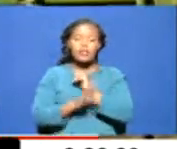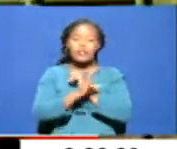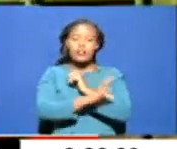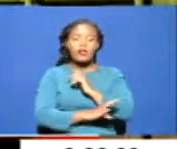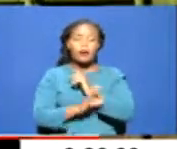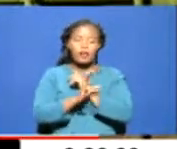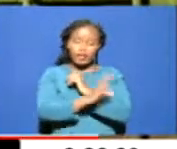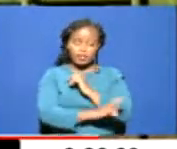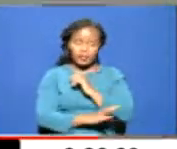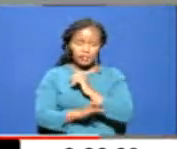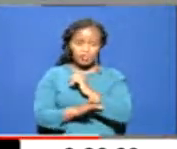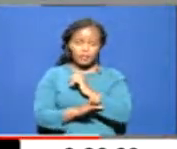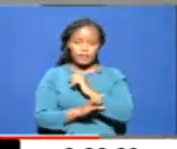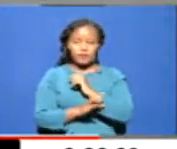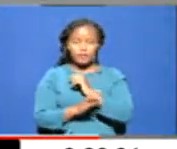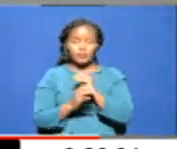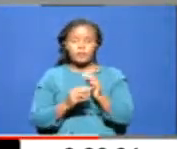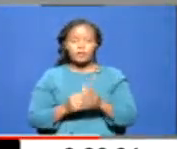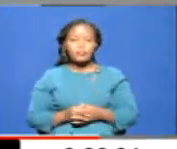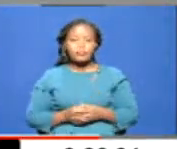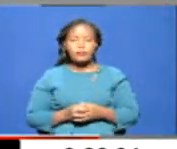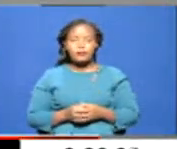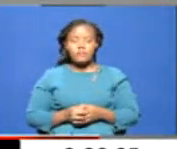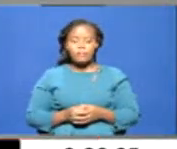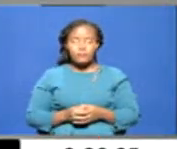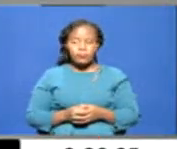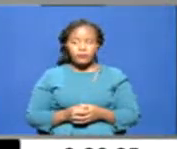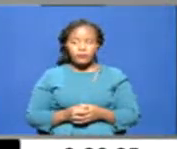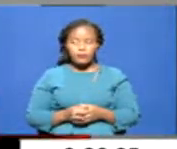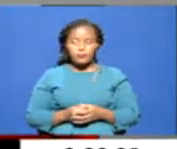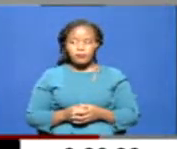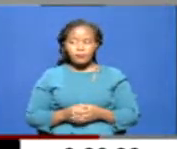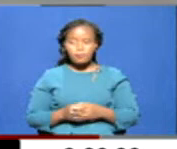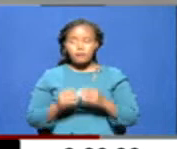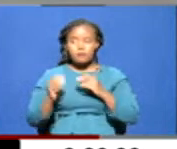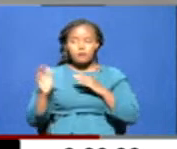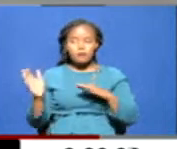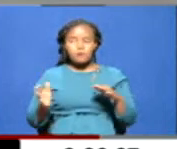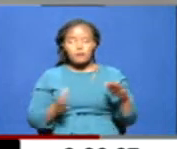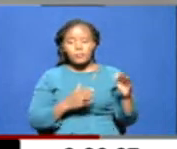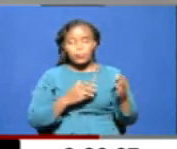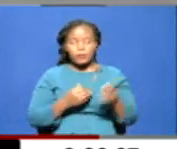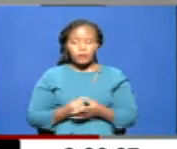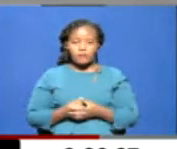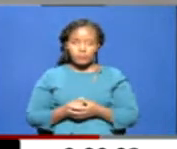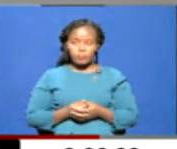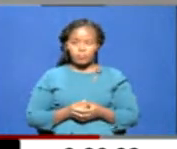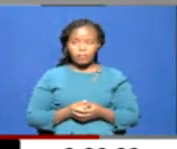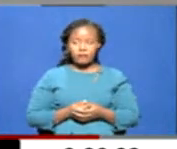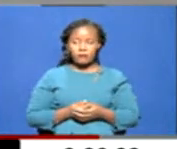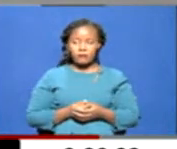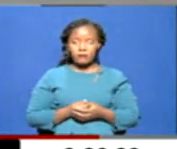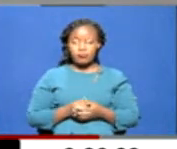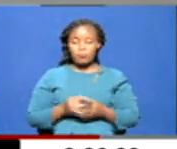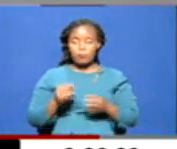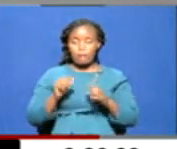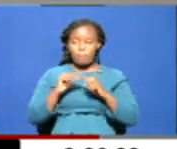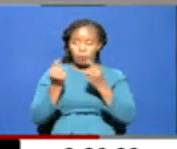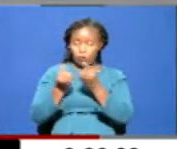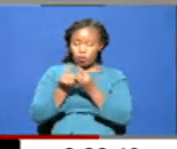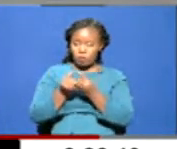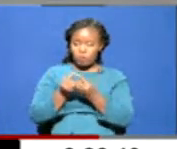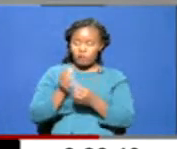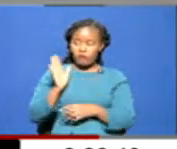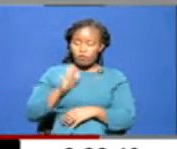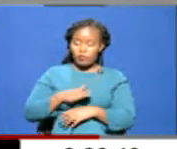Ruth Wamboi. From GBV to mental health, a group of women and men from Nakuru